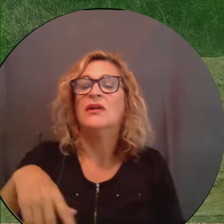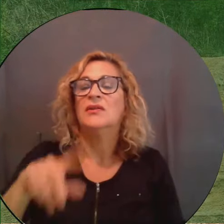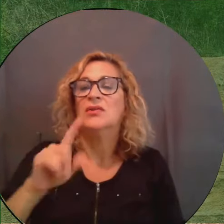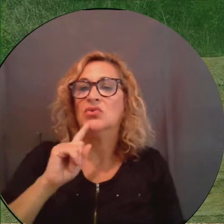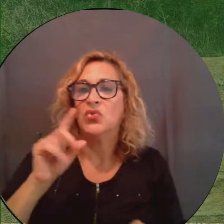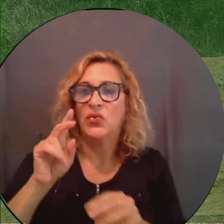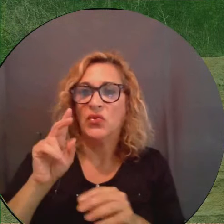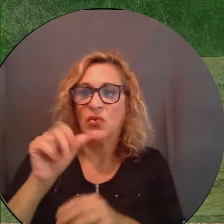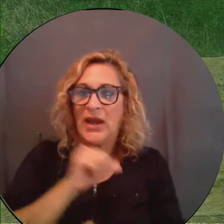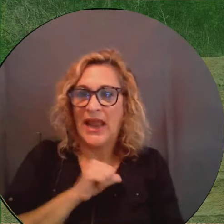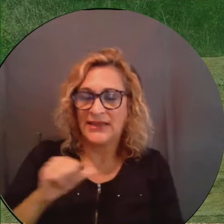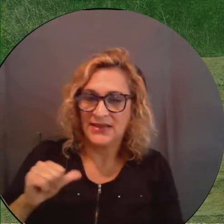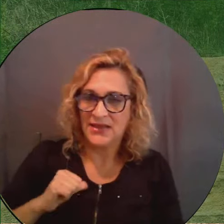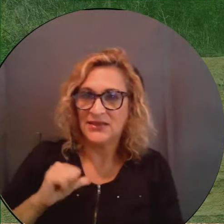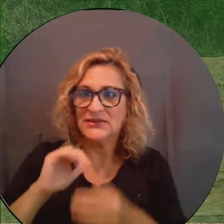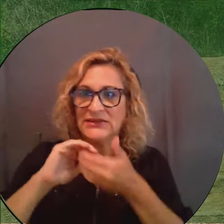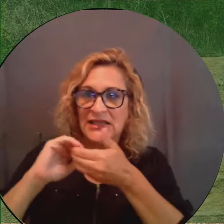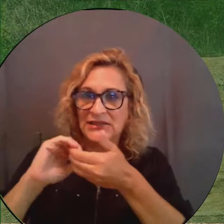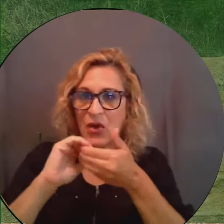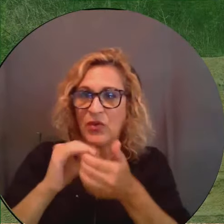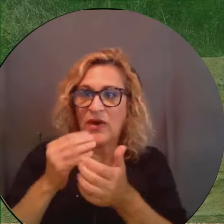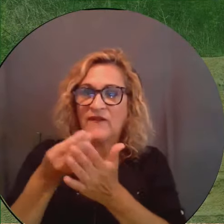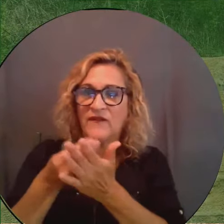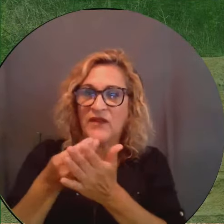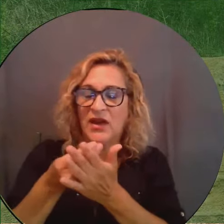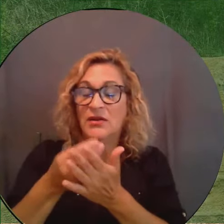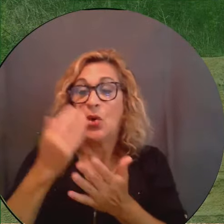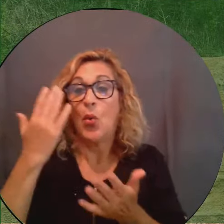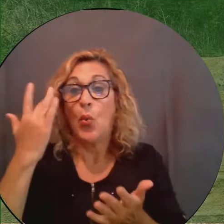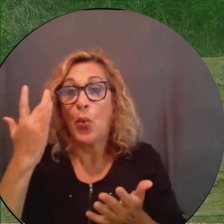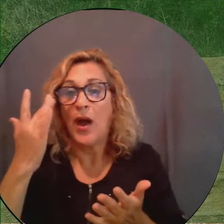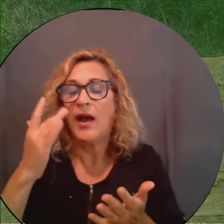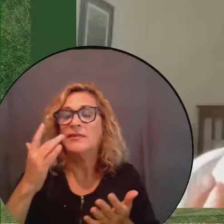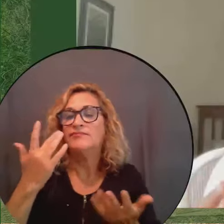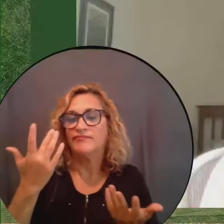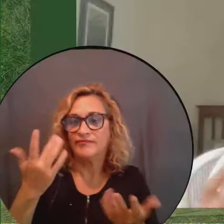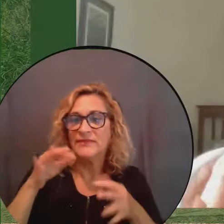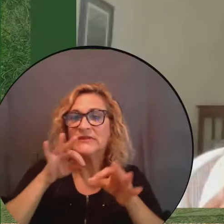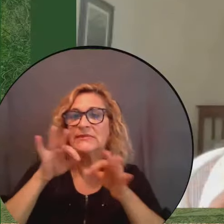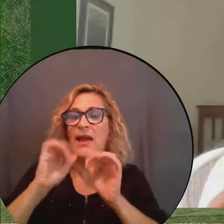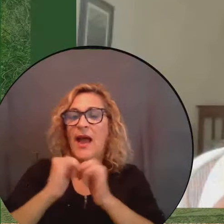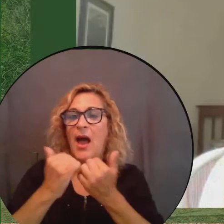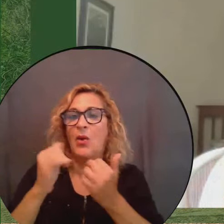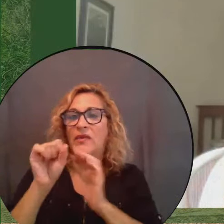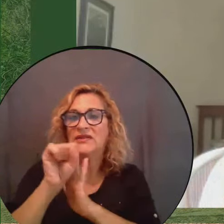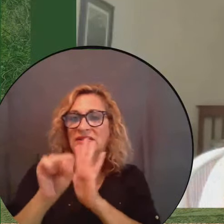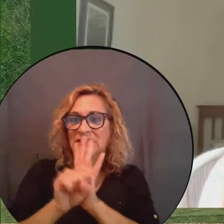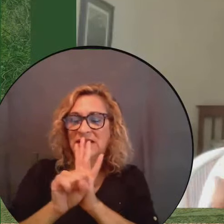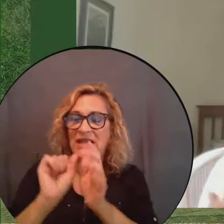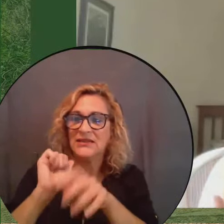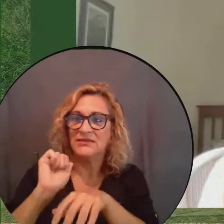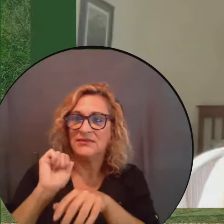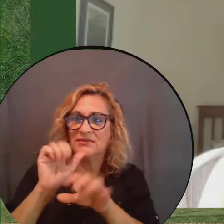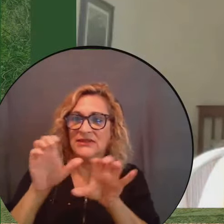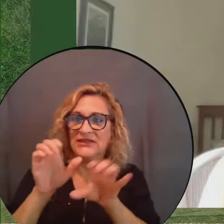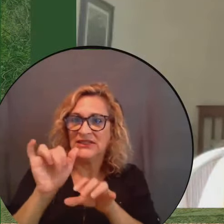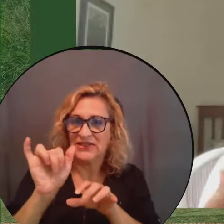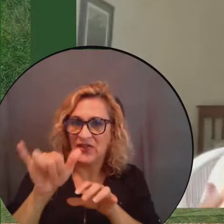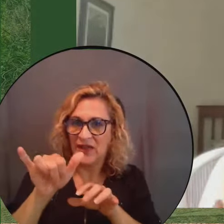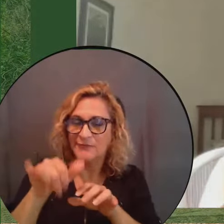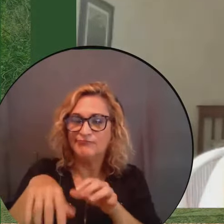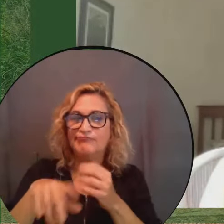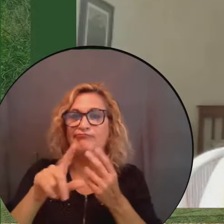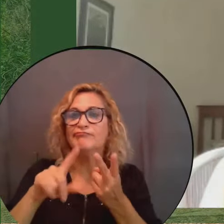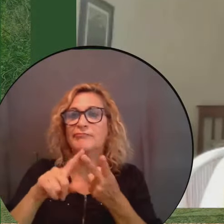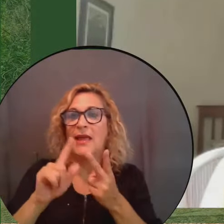Fund. And the reason I'll do so is just to kind of talk about how the state puts the case together, how it intimidates, how